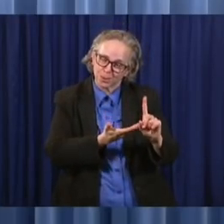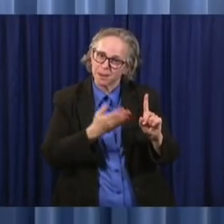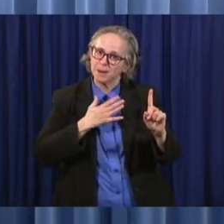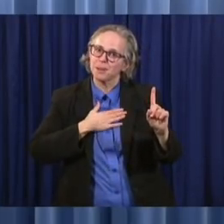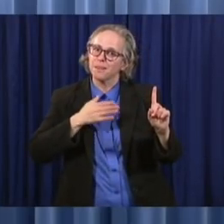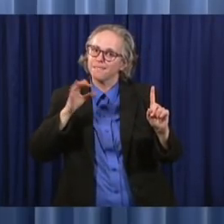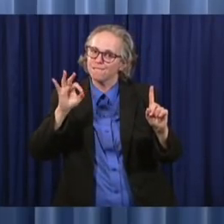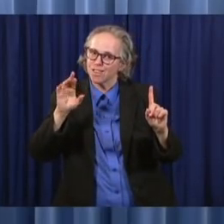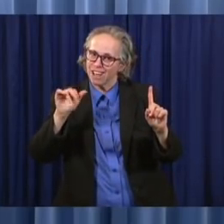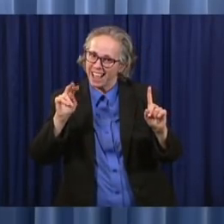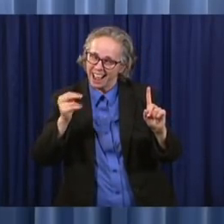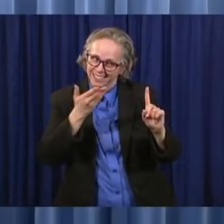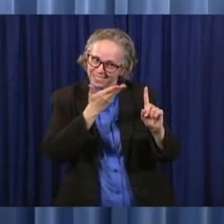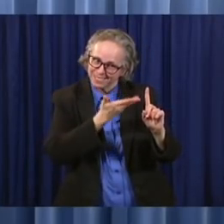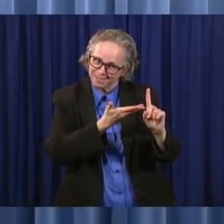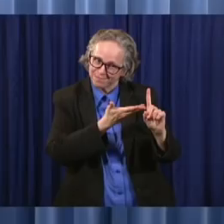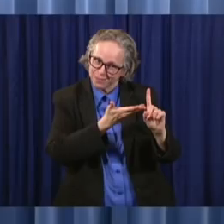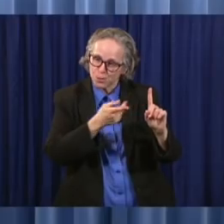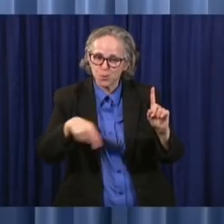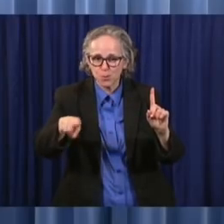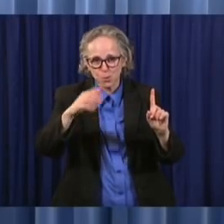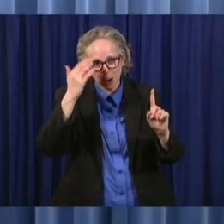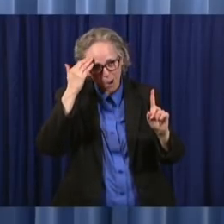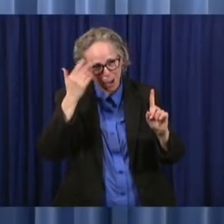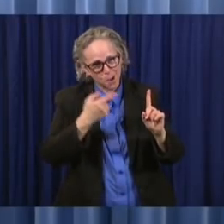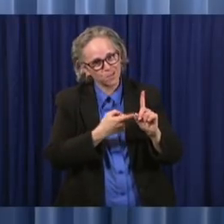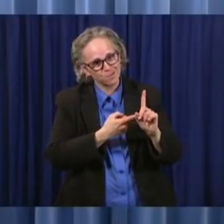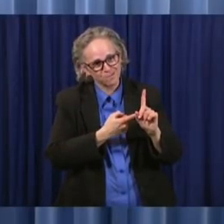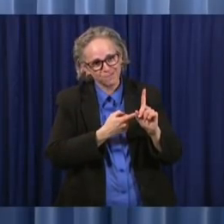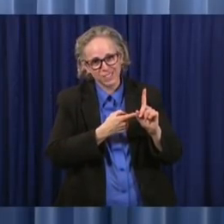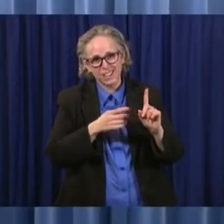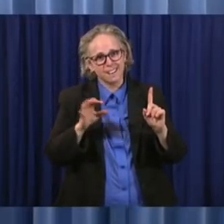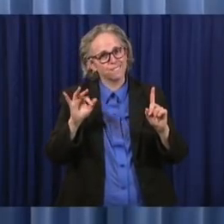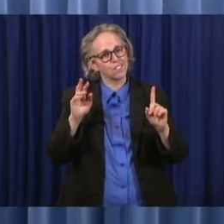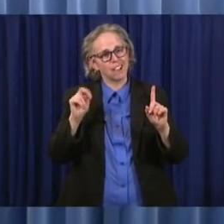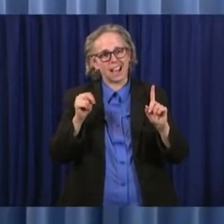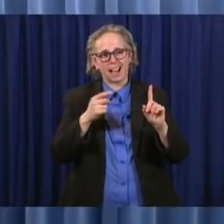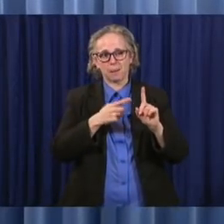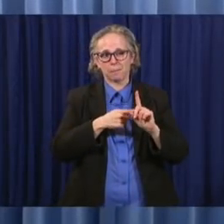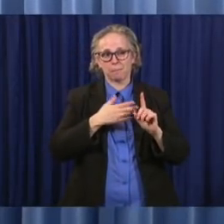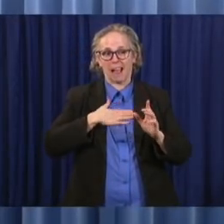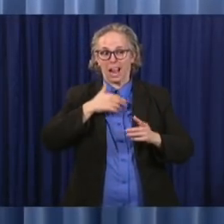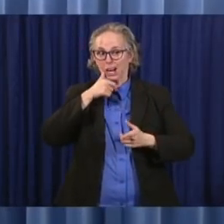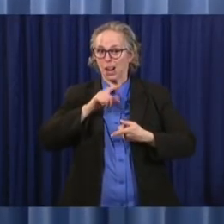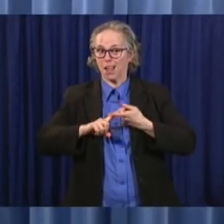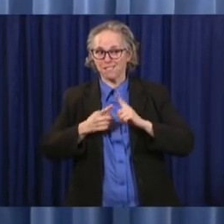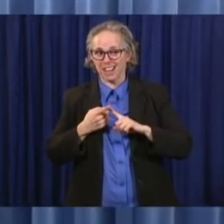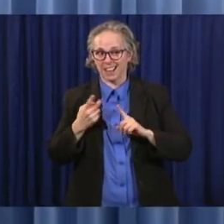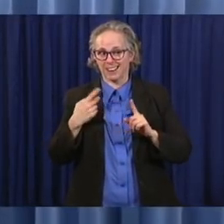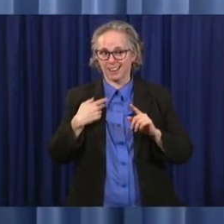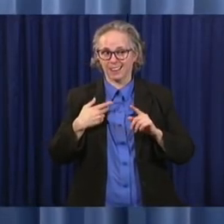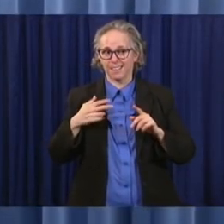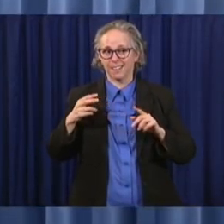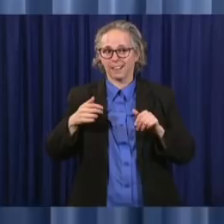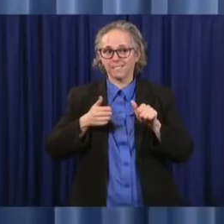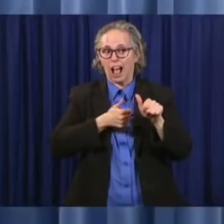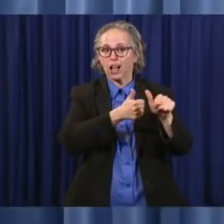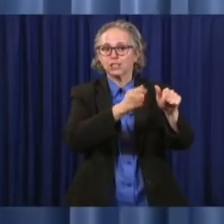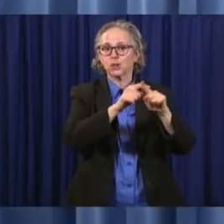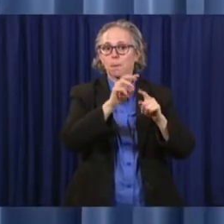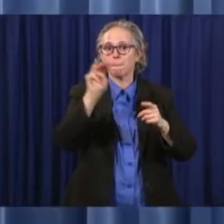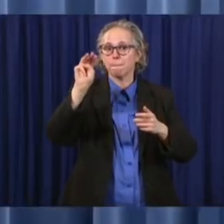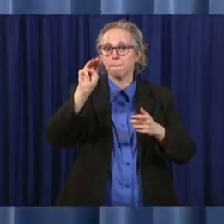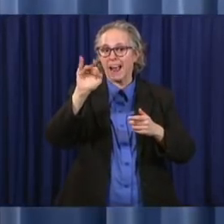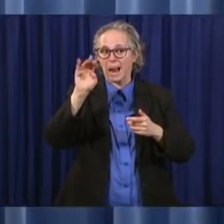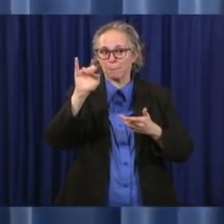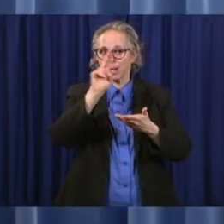As many of you know, Fran, my girlfriend, I followed her to Miami University, convinced her to marry me after the 2nd